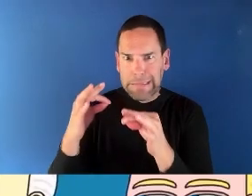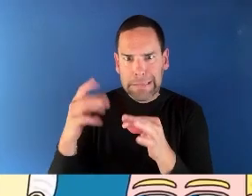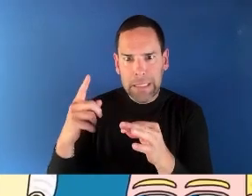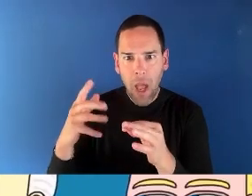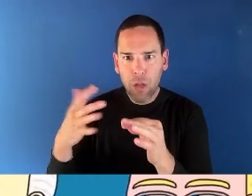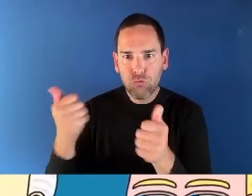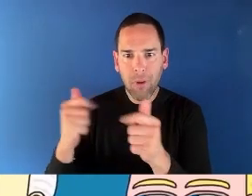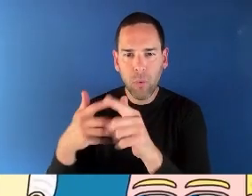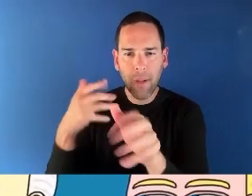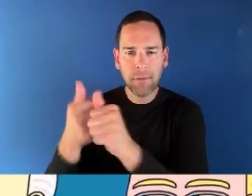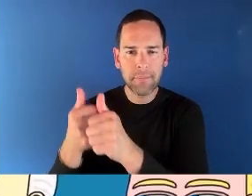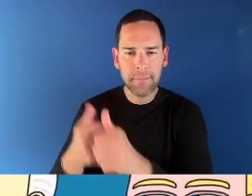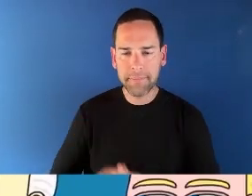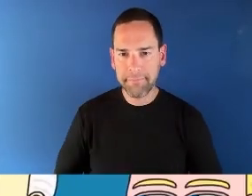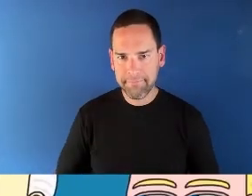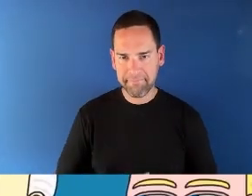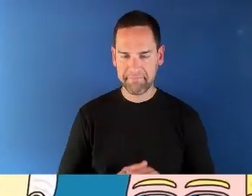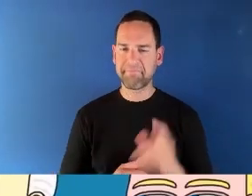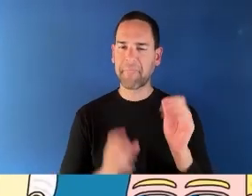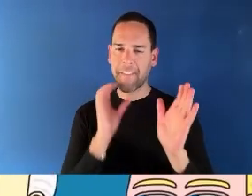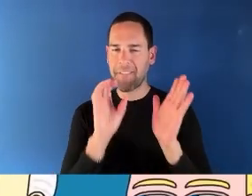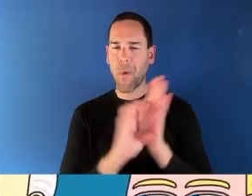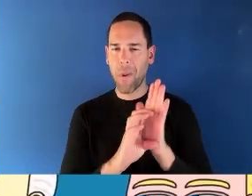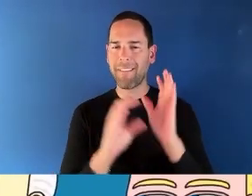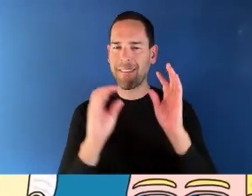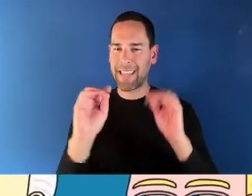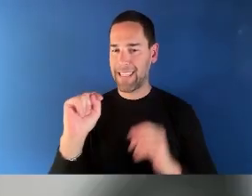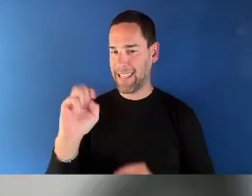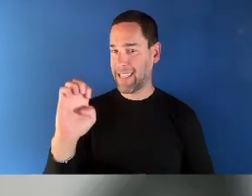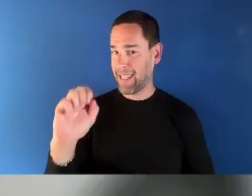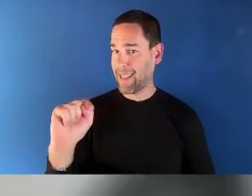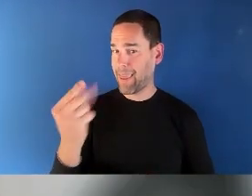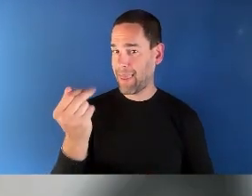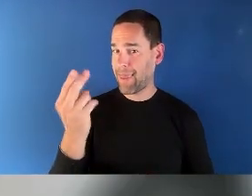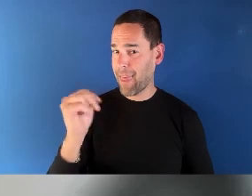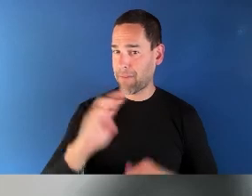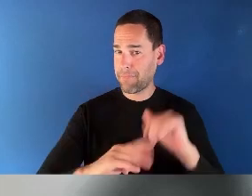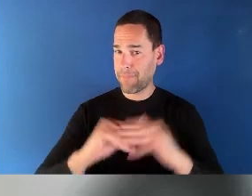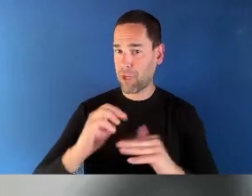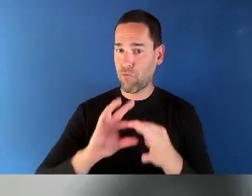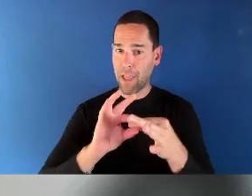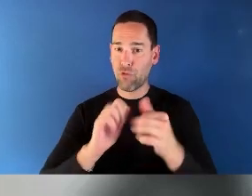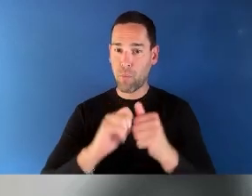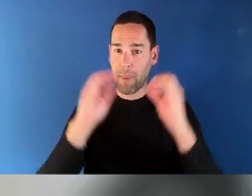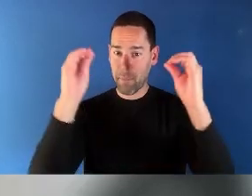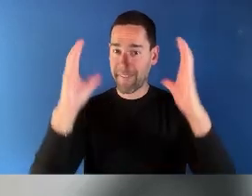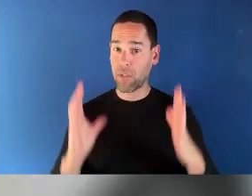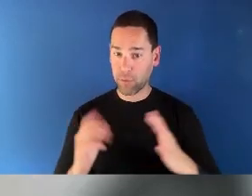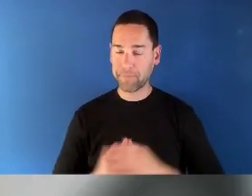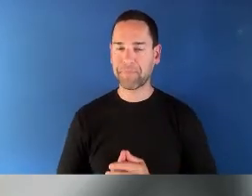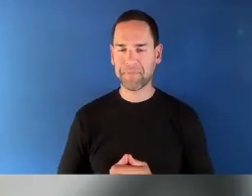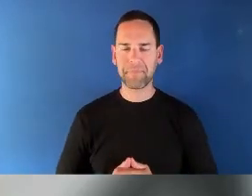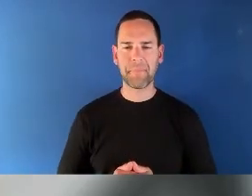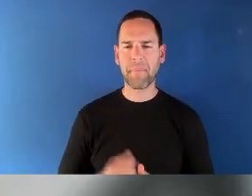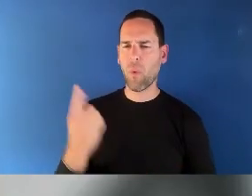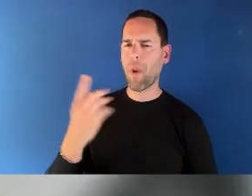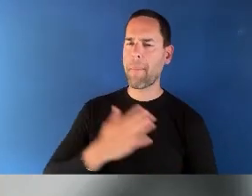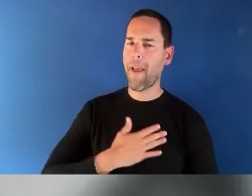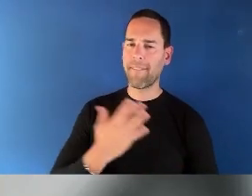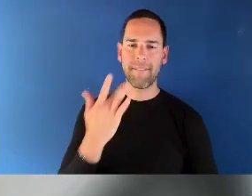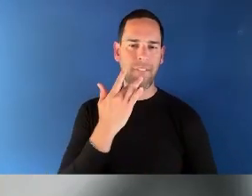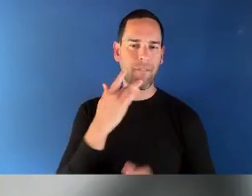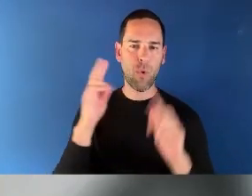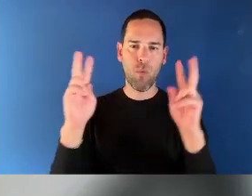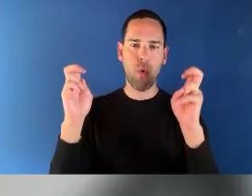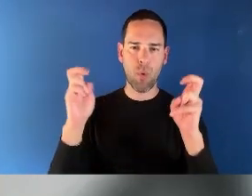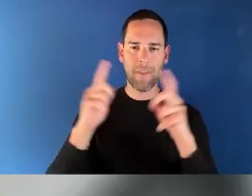Ethan building relationships with his professors. All right, one of my favorite quotes is from President Theodore Roosevelt, who